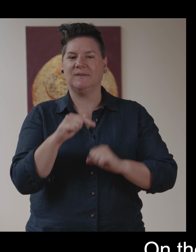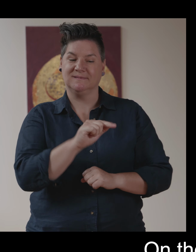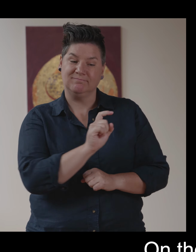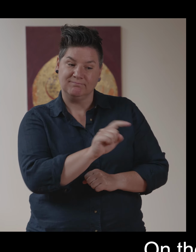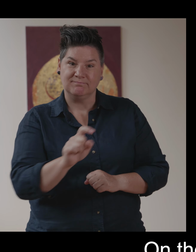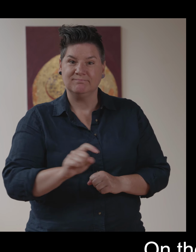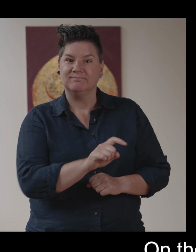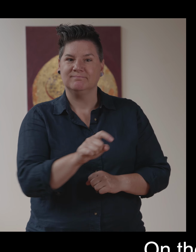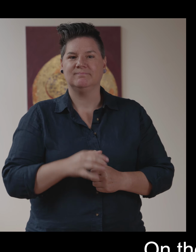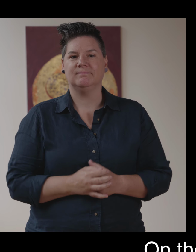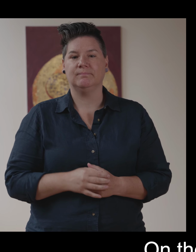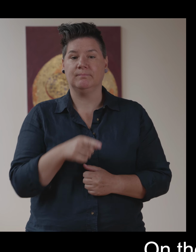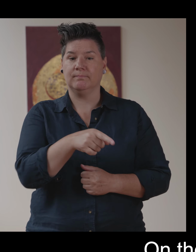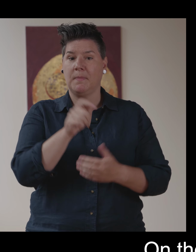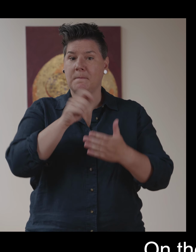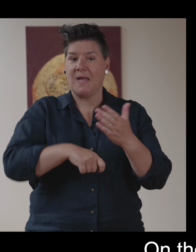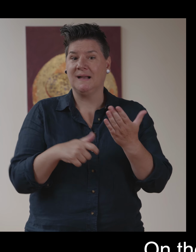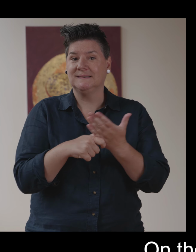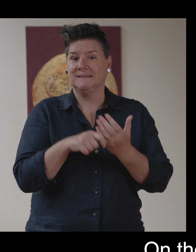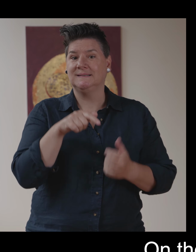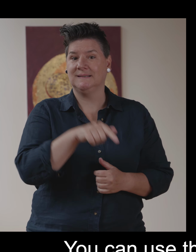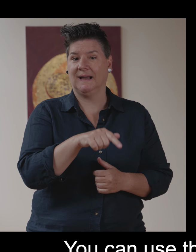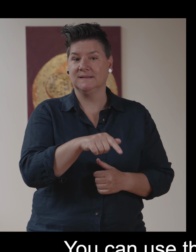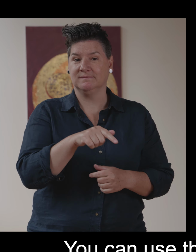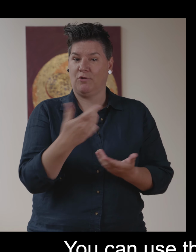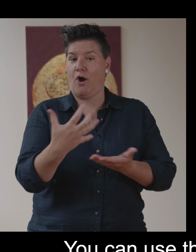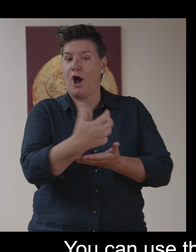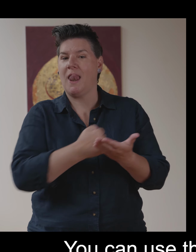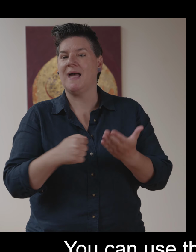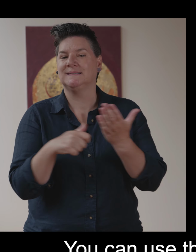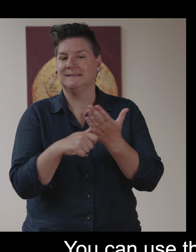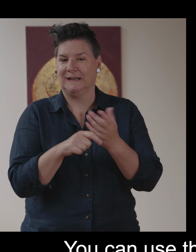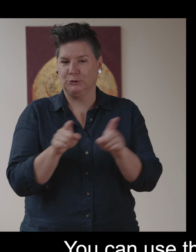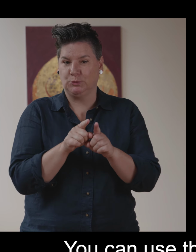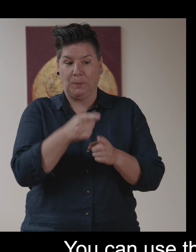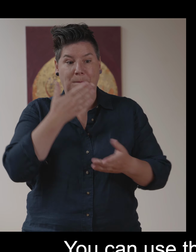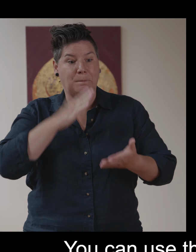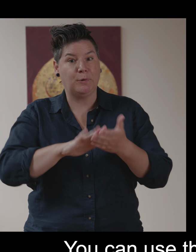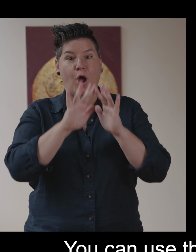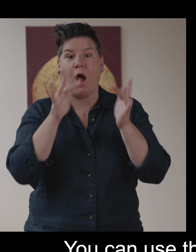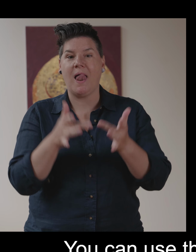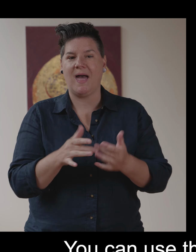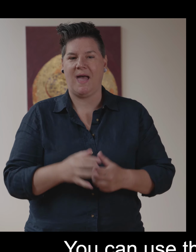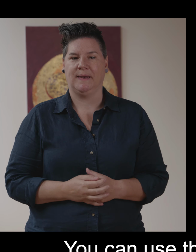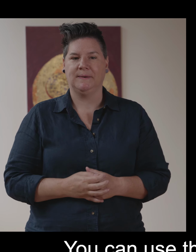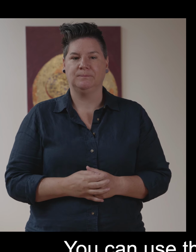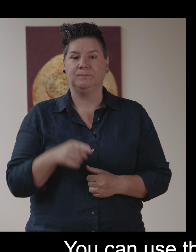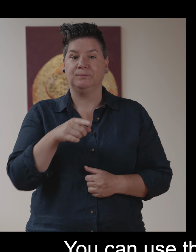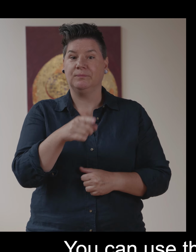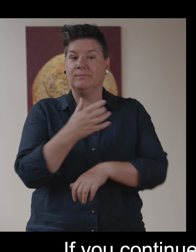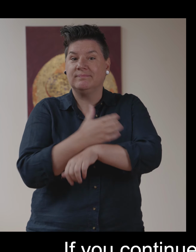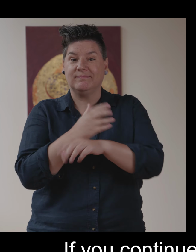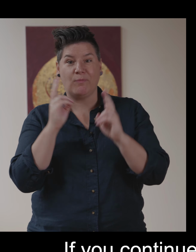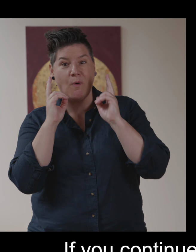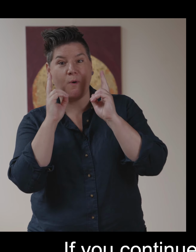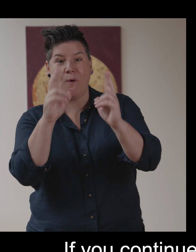On the opposite side of the wall you will find a self-service box office. You can use this to purchase a ticket or to collect tickets that you have booked online.